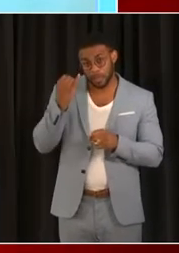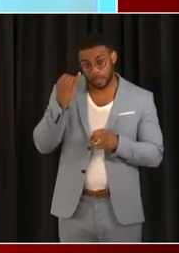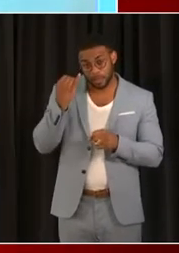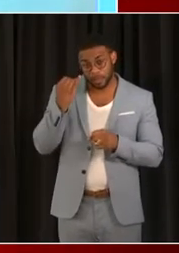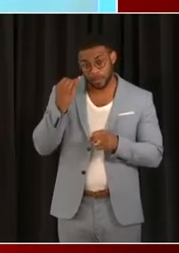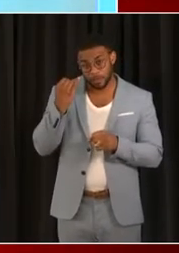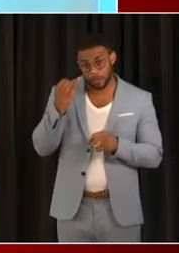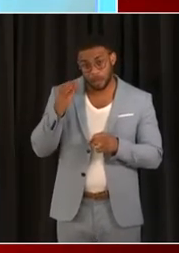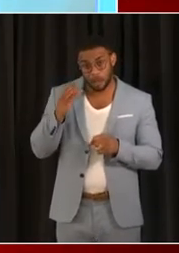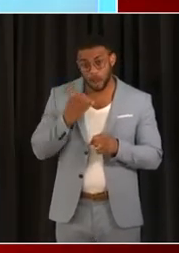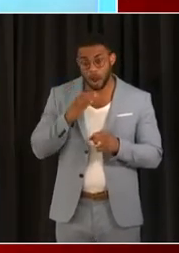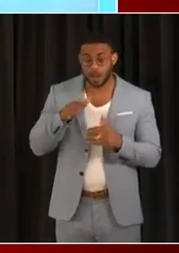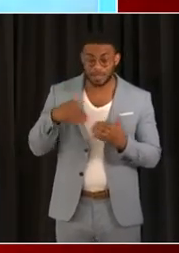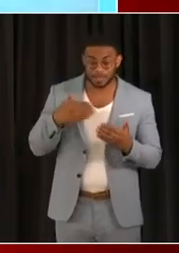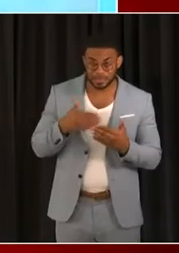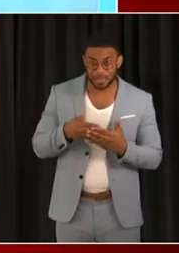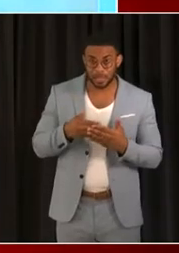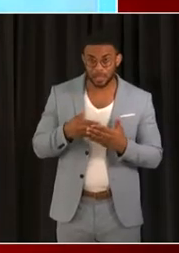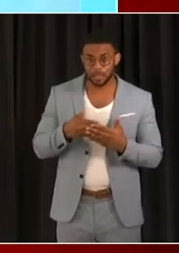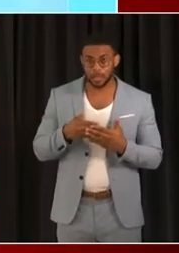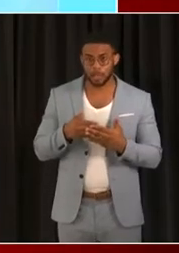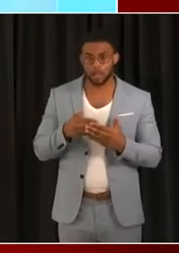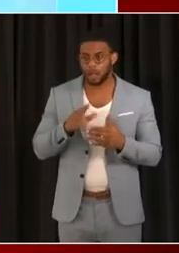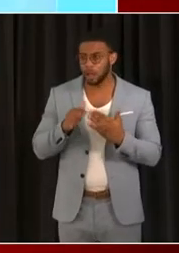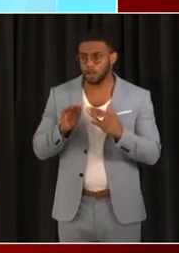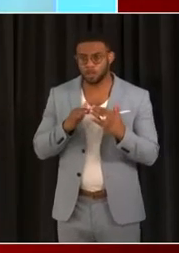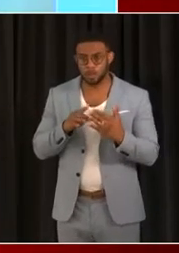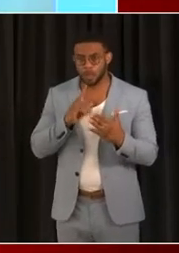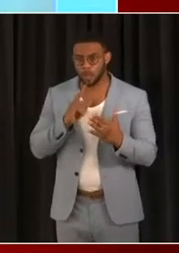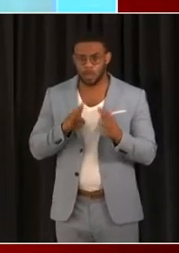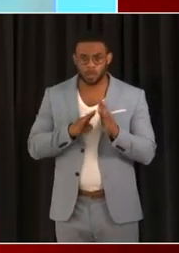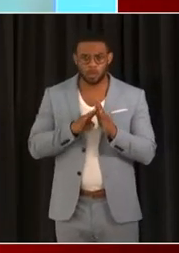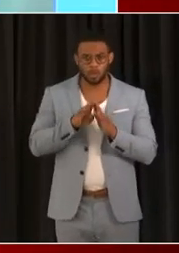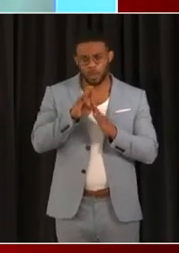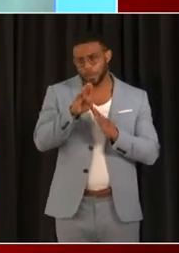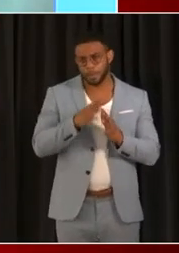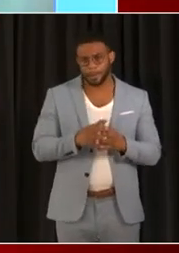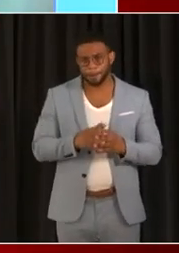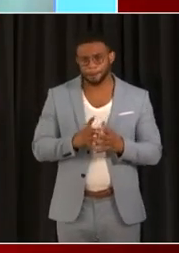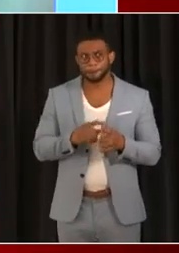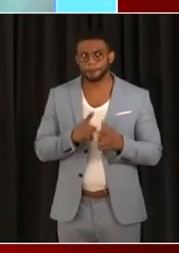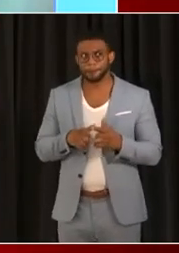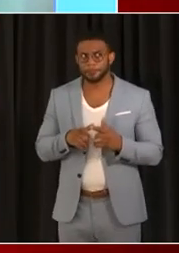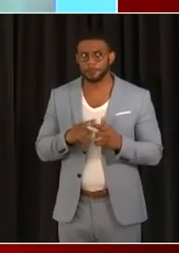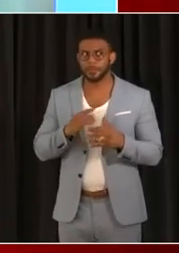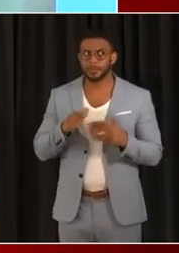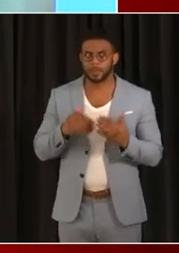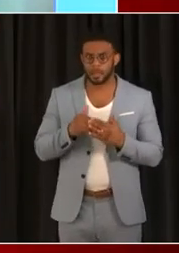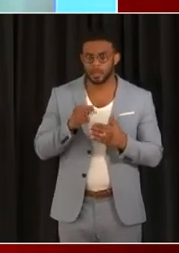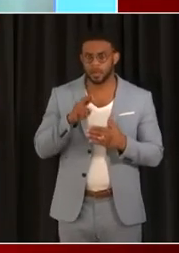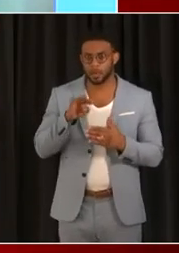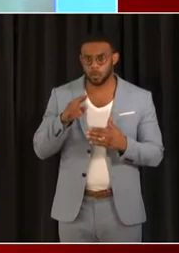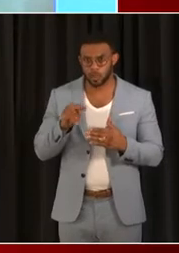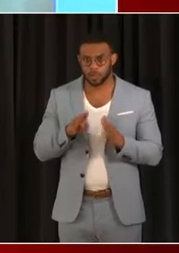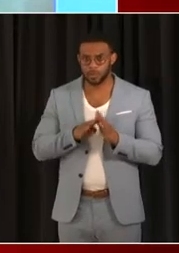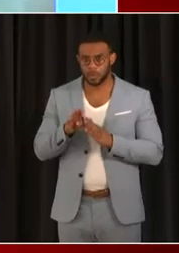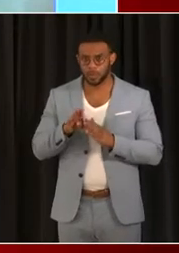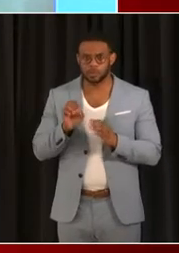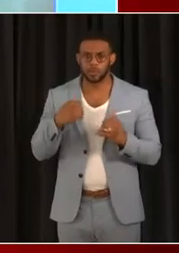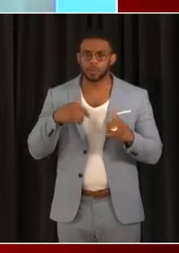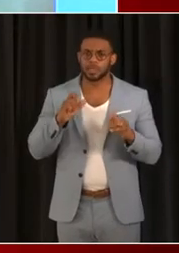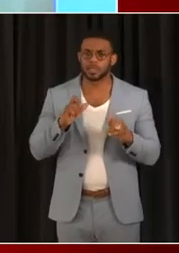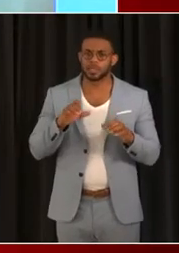if our entire community, all the communities are thriving, then the entire region